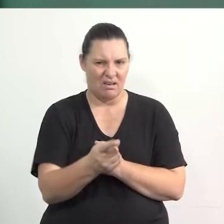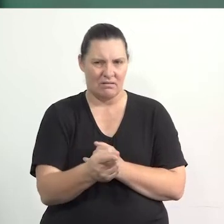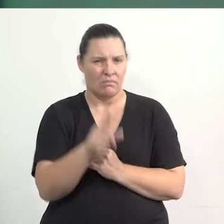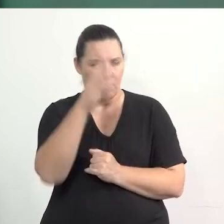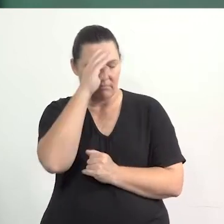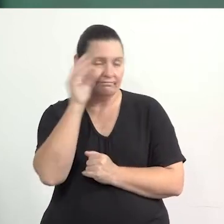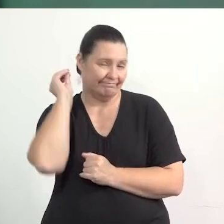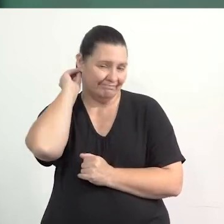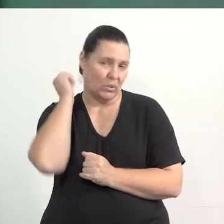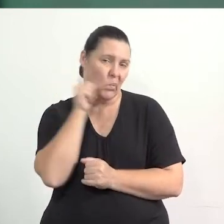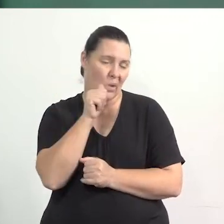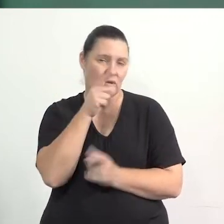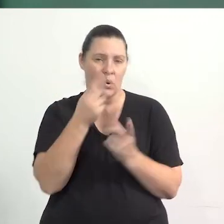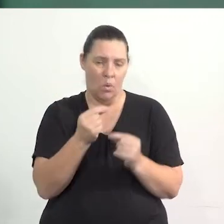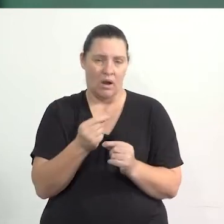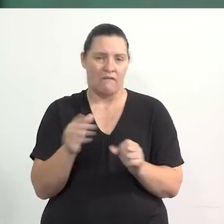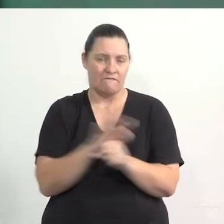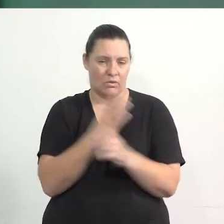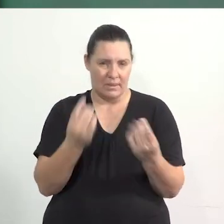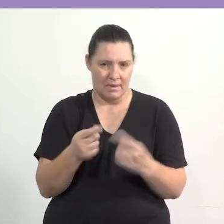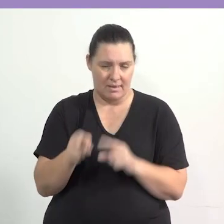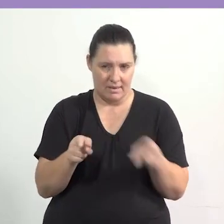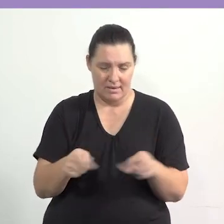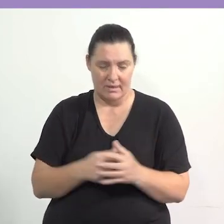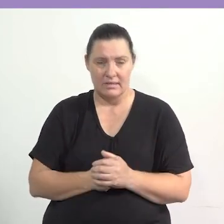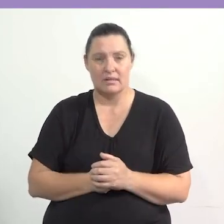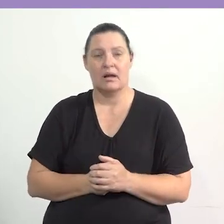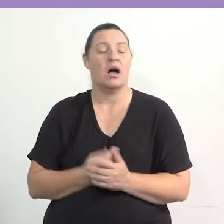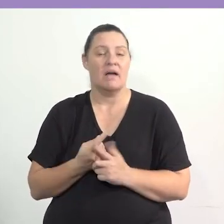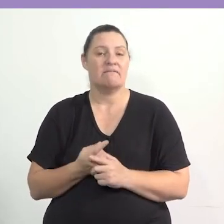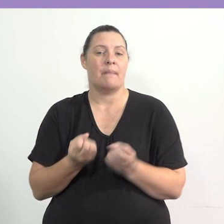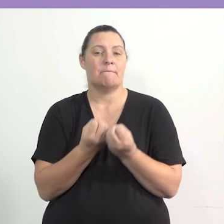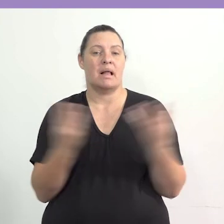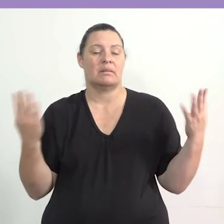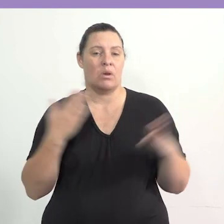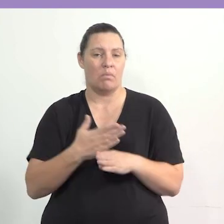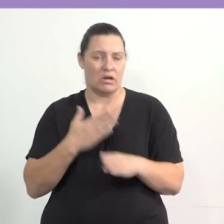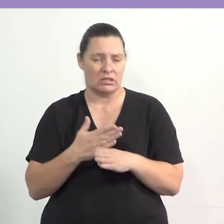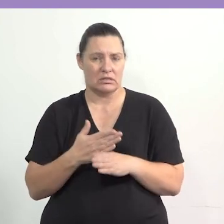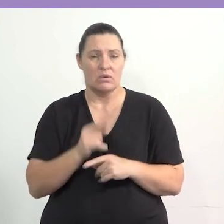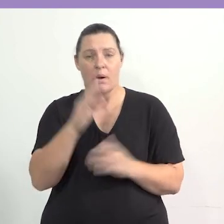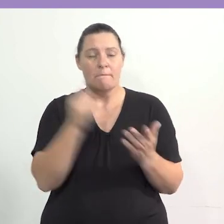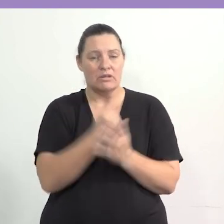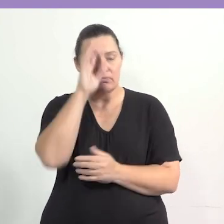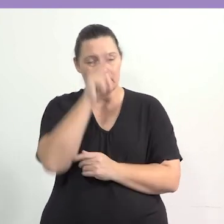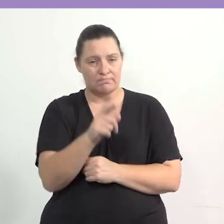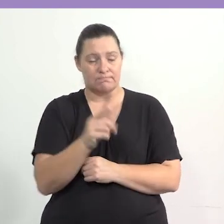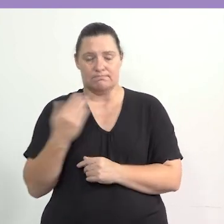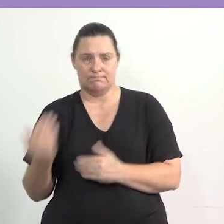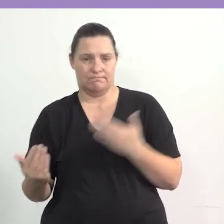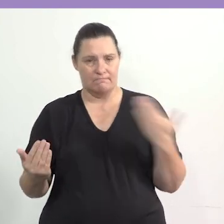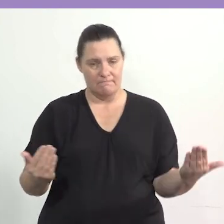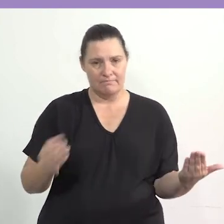that you should remember when you are working with integers. So when working with multiple operations, remember to work on